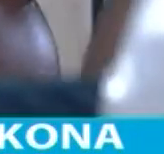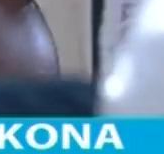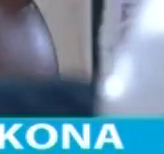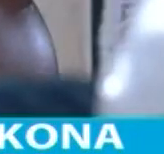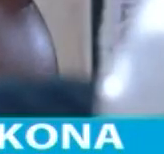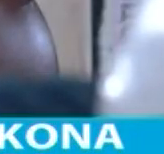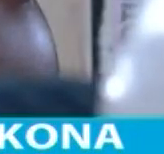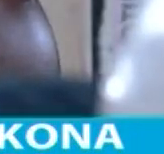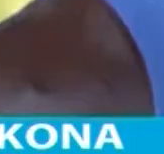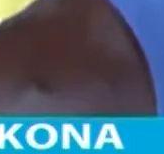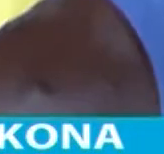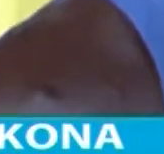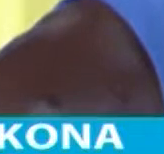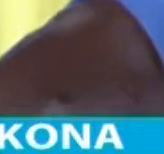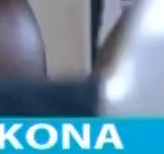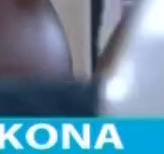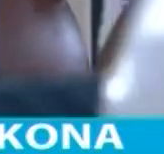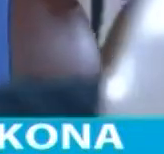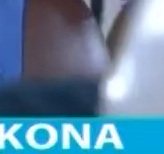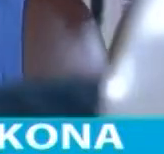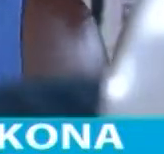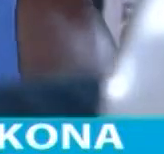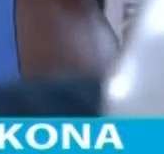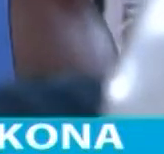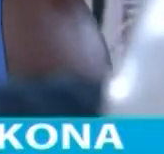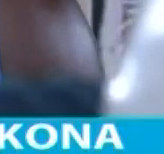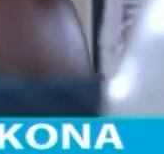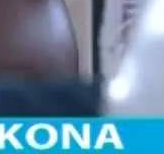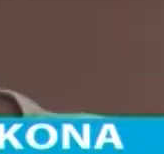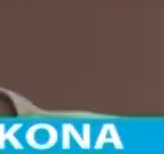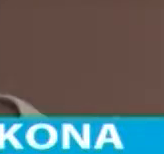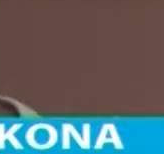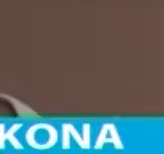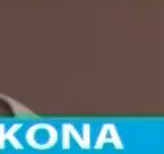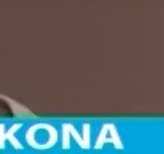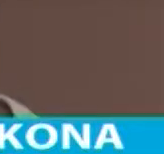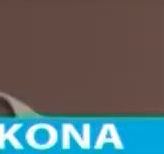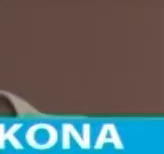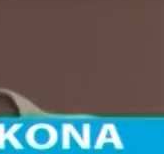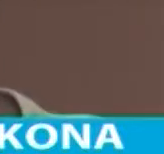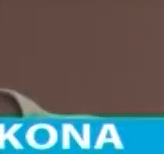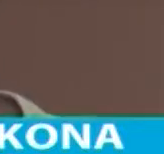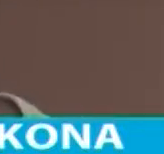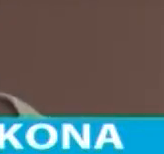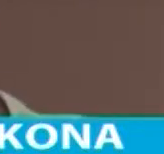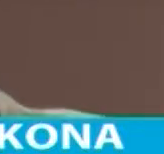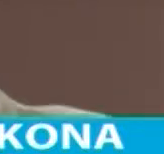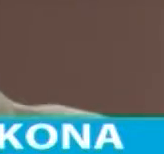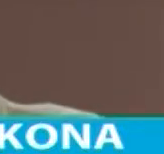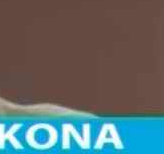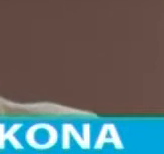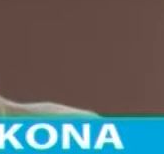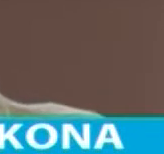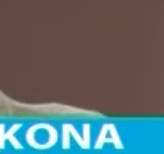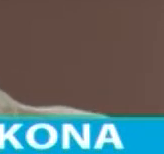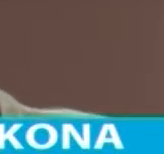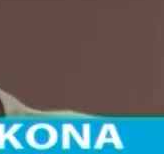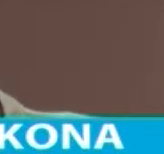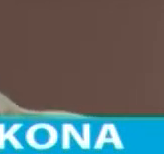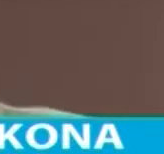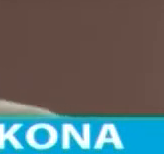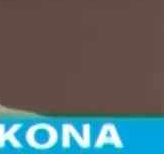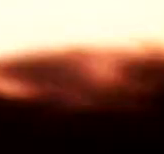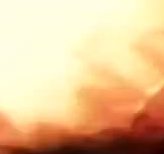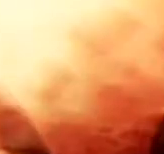kifu niambie. Ndoyo wewe, silence. Be your right telling him to choose. Maybe he should, for once